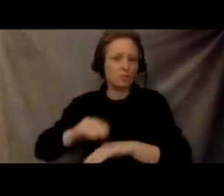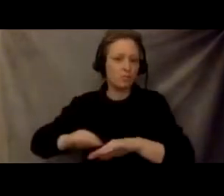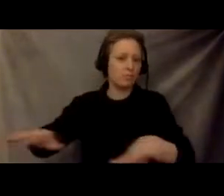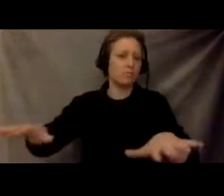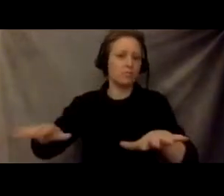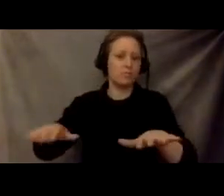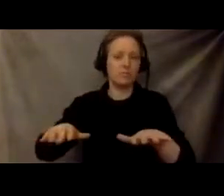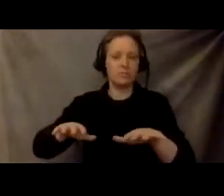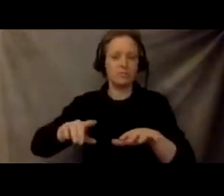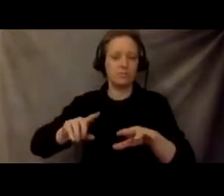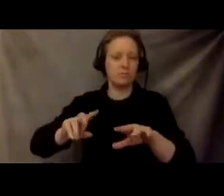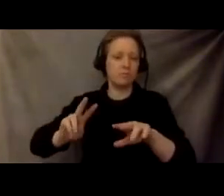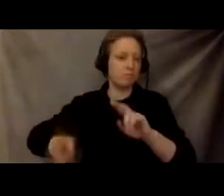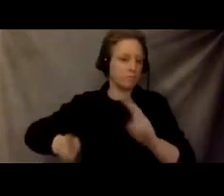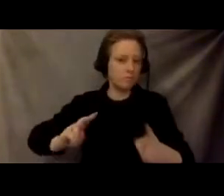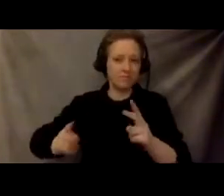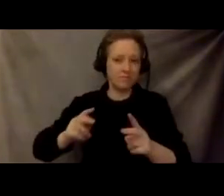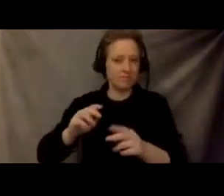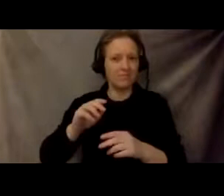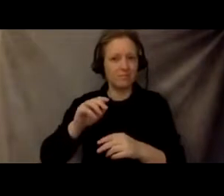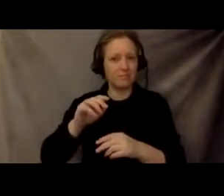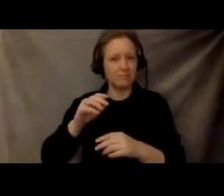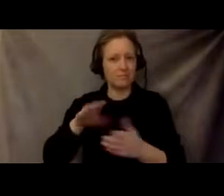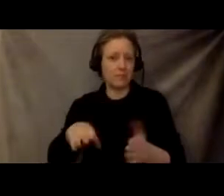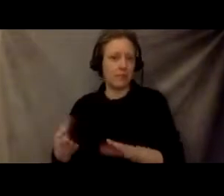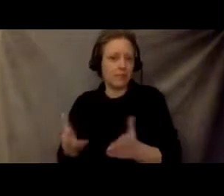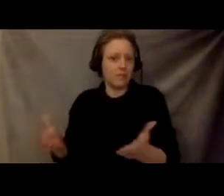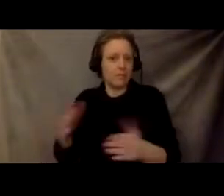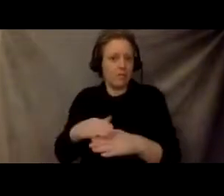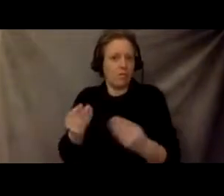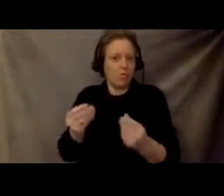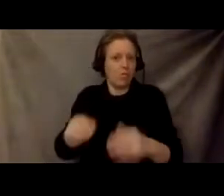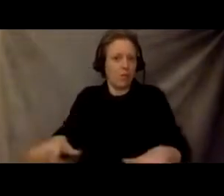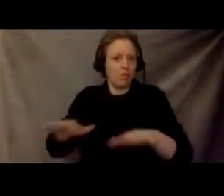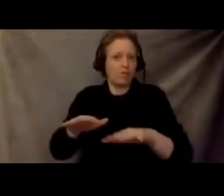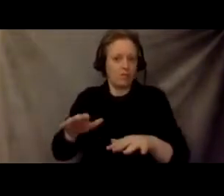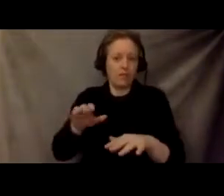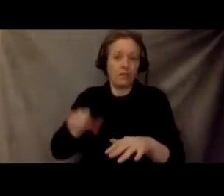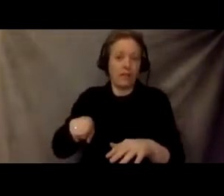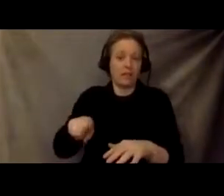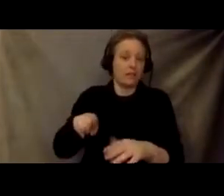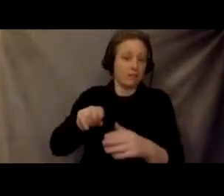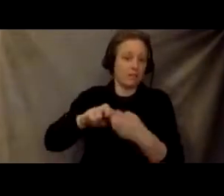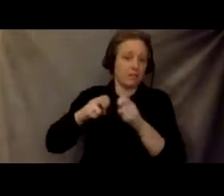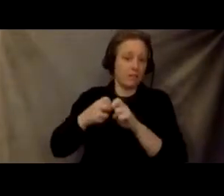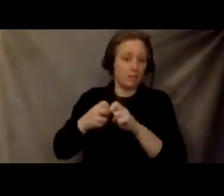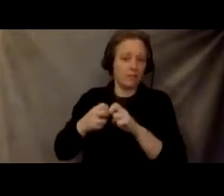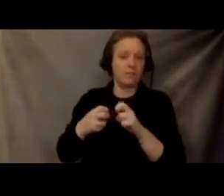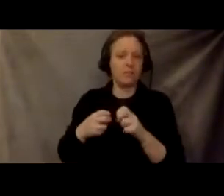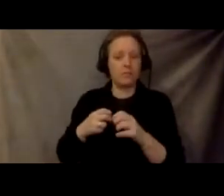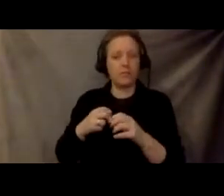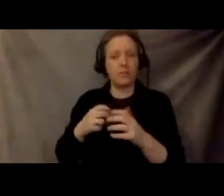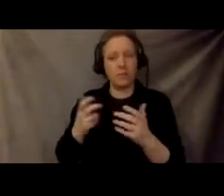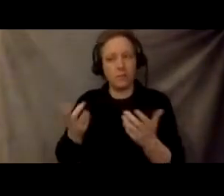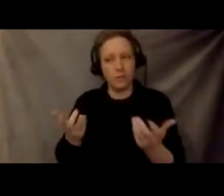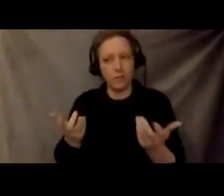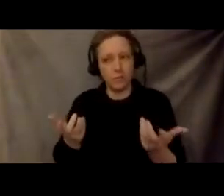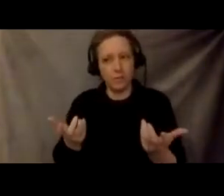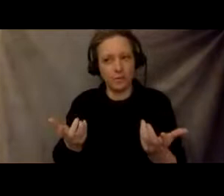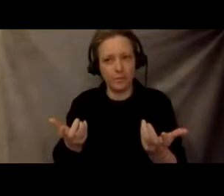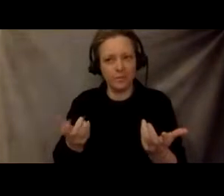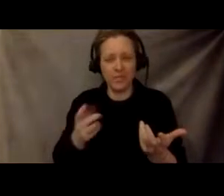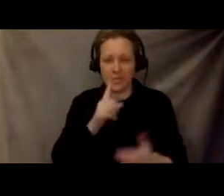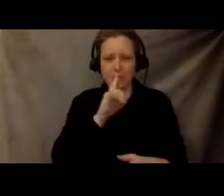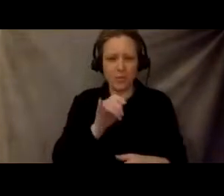mean, there's those issues. It's a difficult, unless it's some kind of a world-based approach to